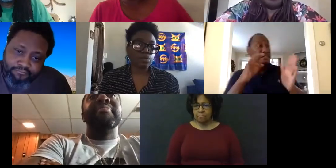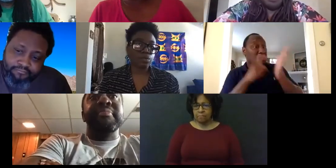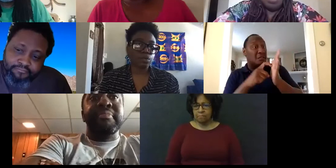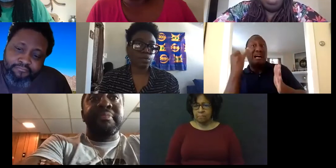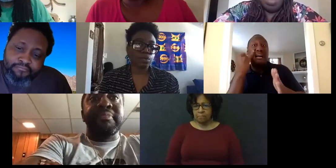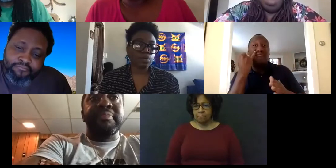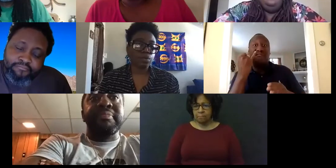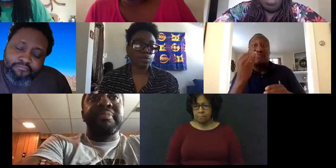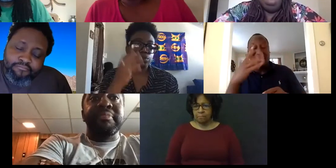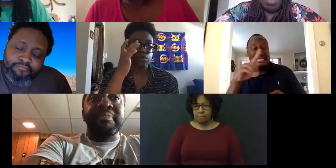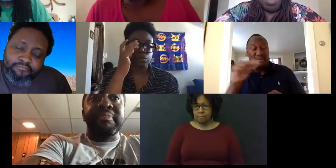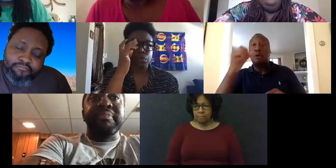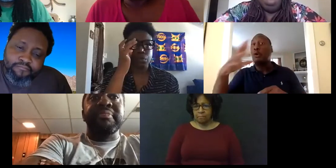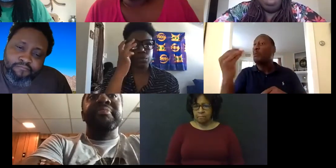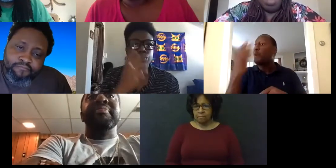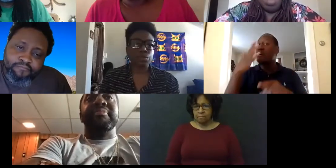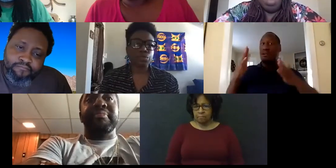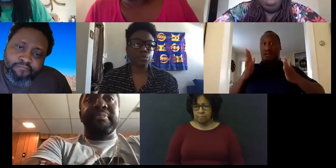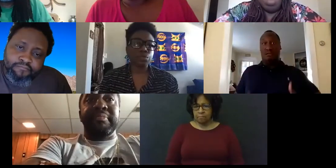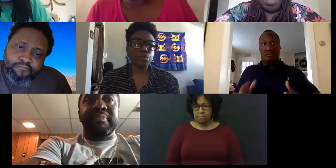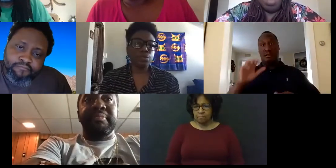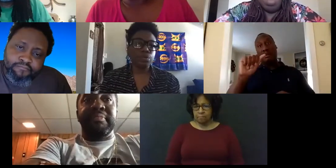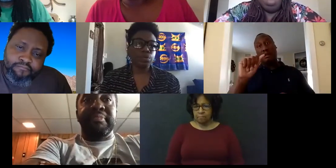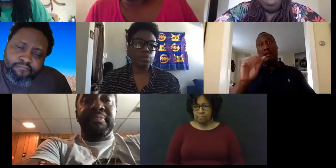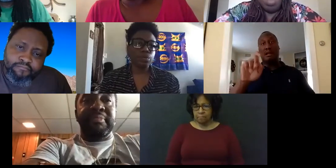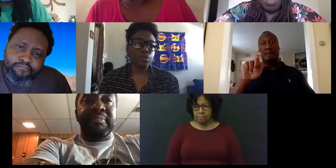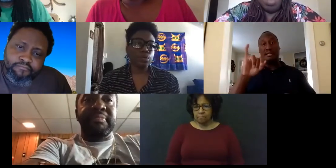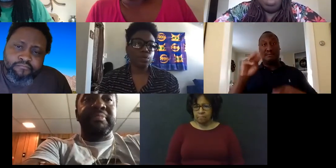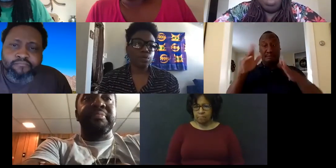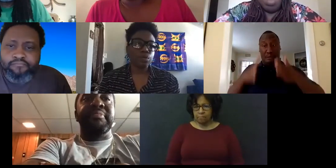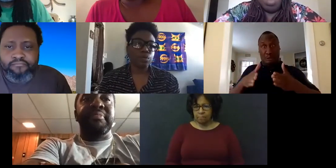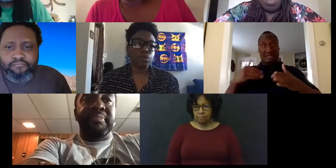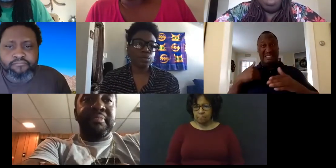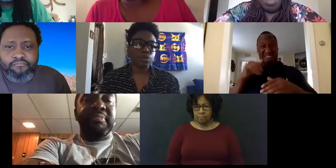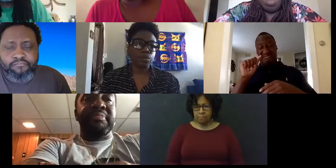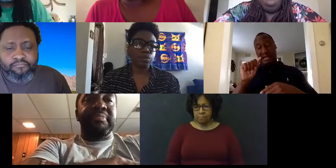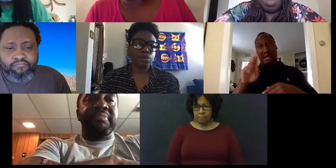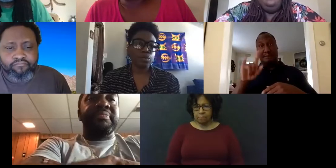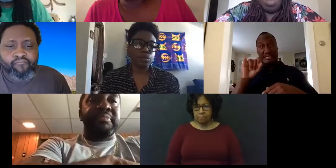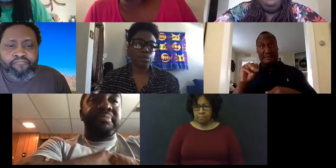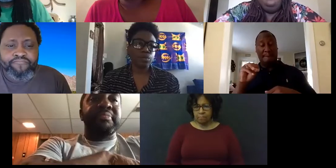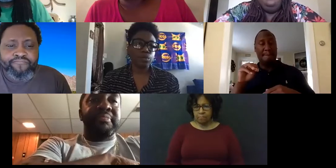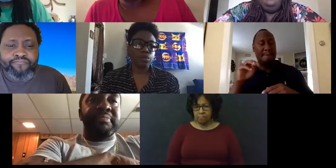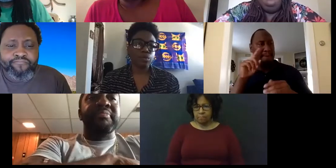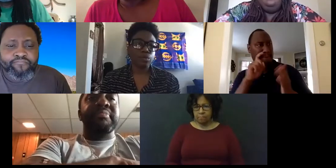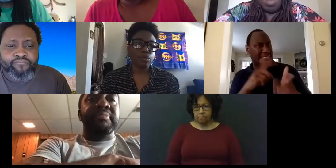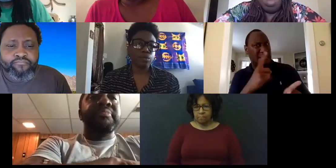the privilege. You know, whether they're white disabled or just a white person, a binary